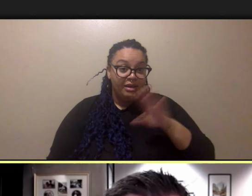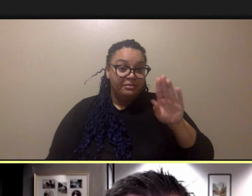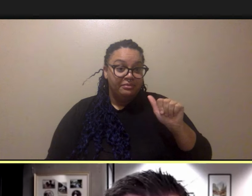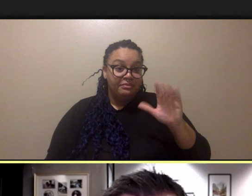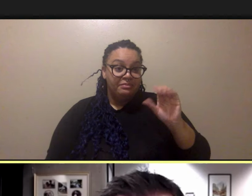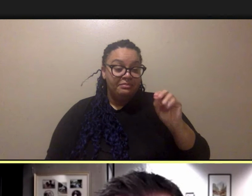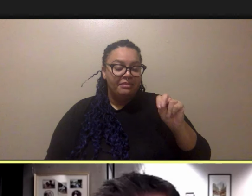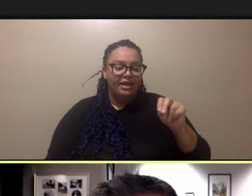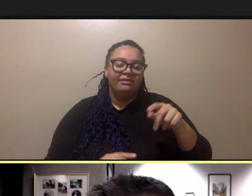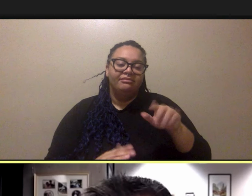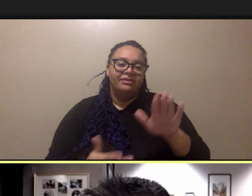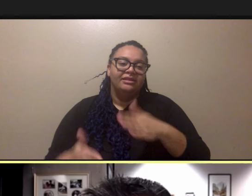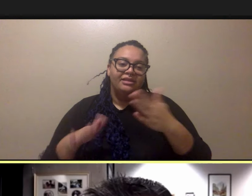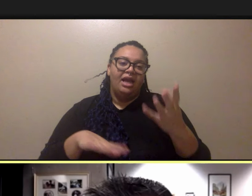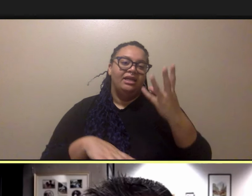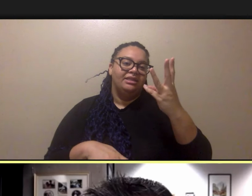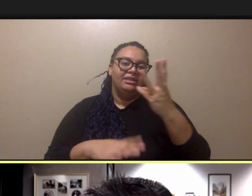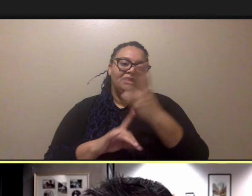6 months into the rebellion.